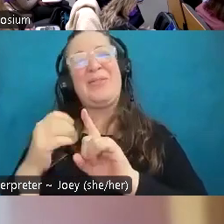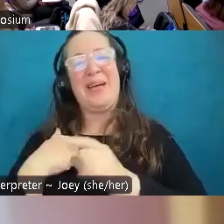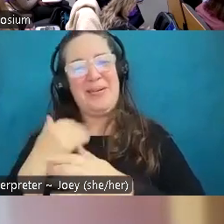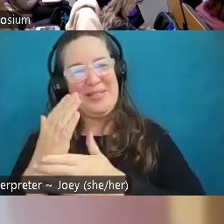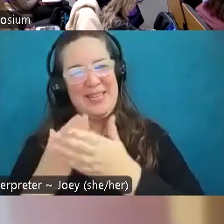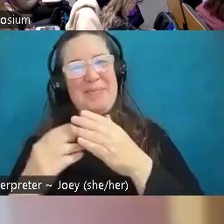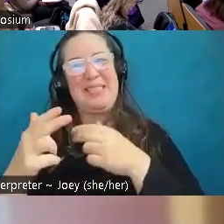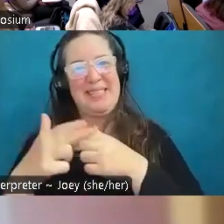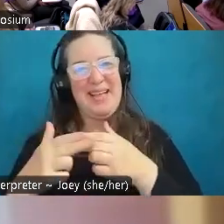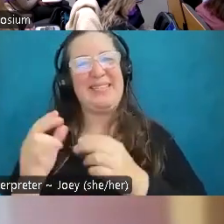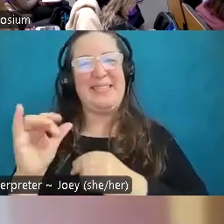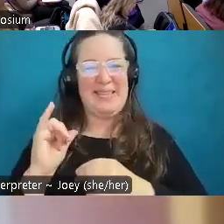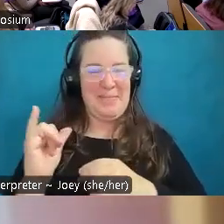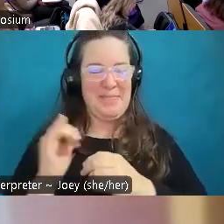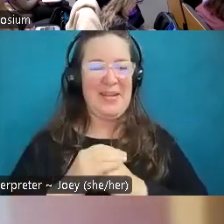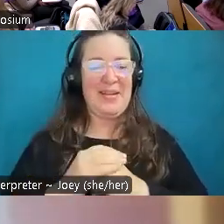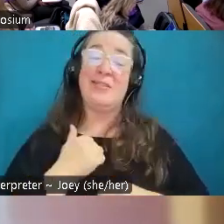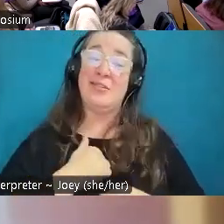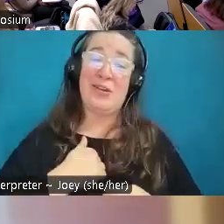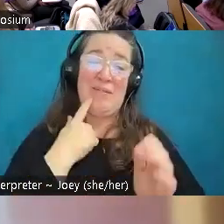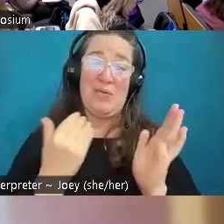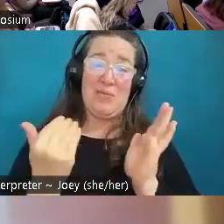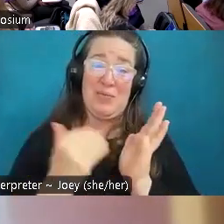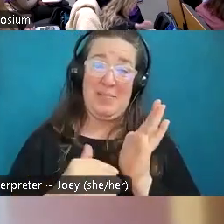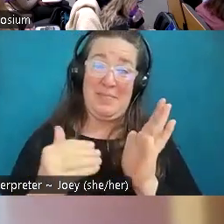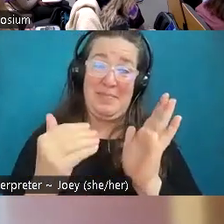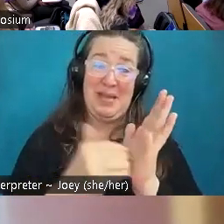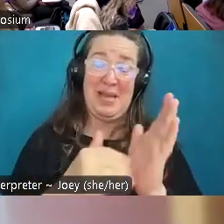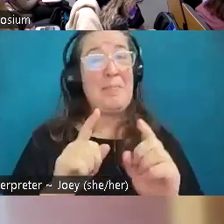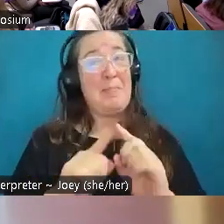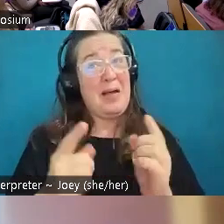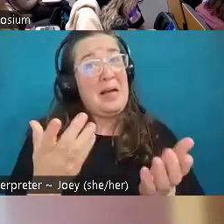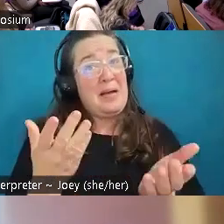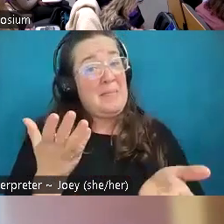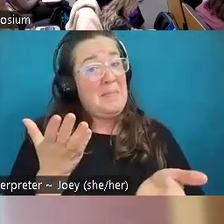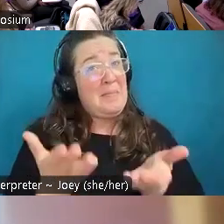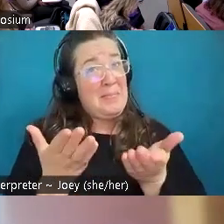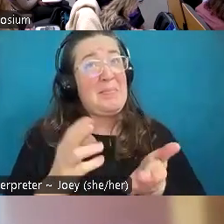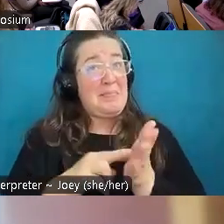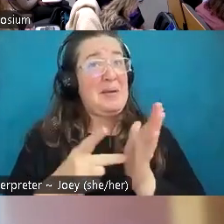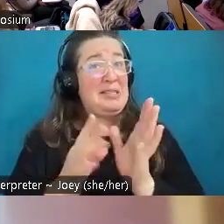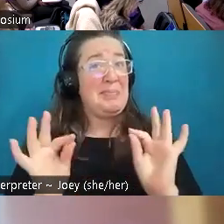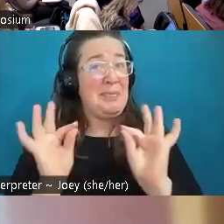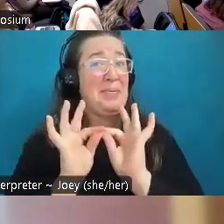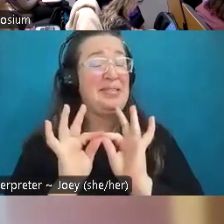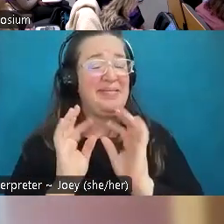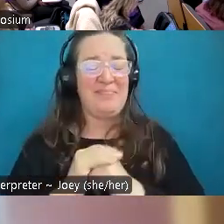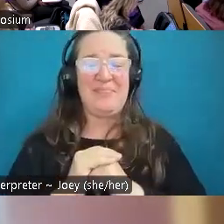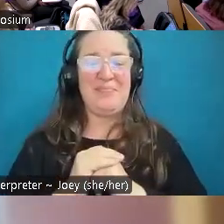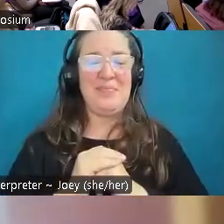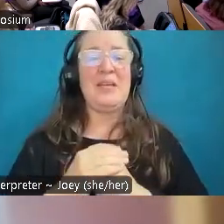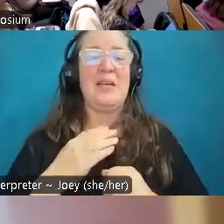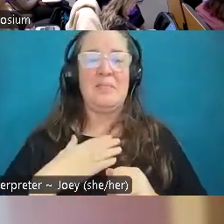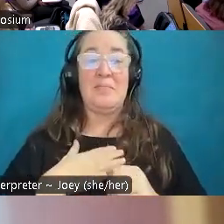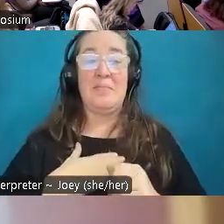for repetition, but perhaps that means it's kind of important. So my outline is that I'm